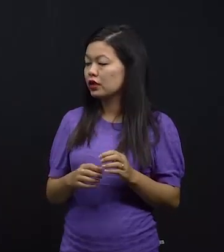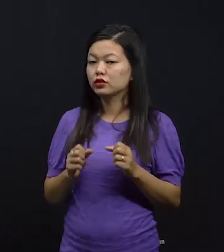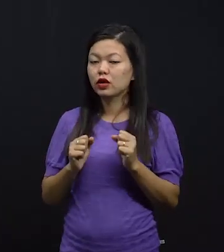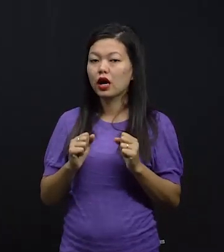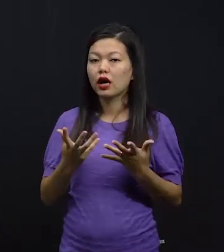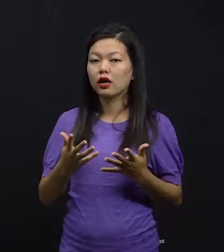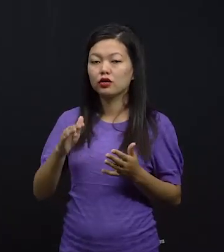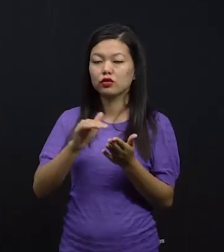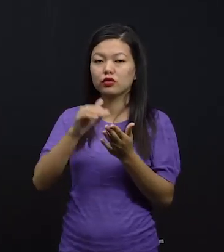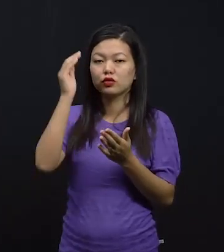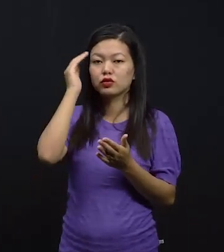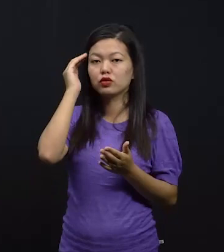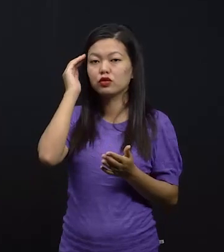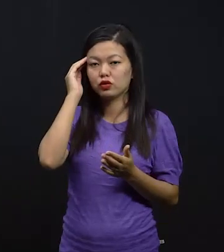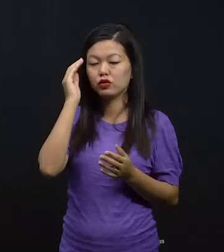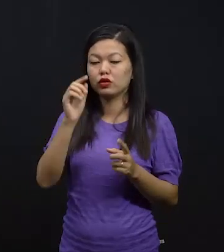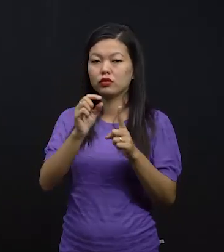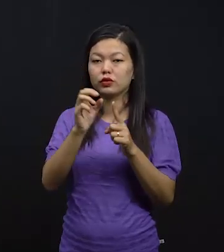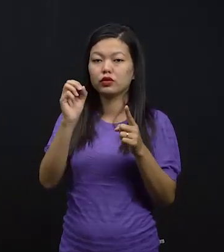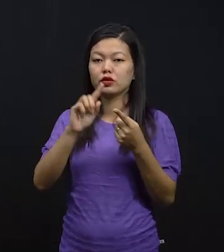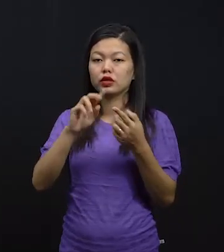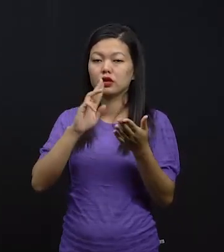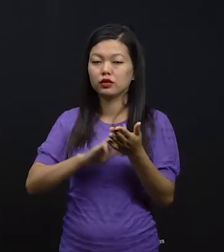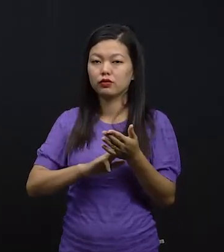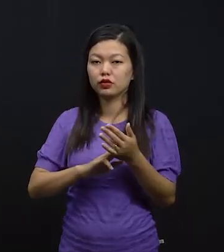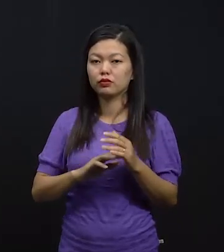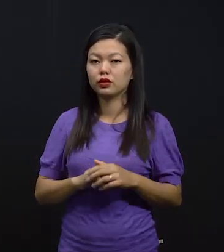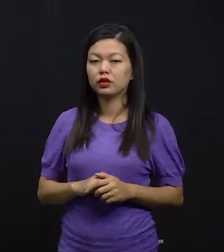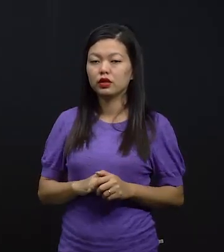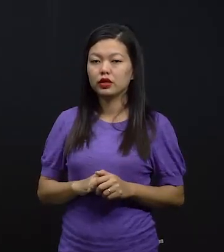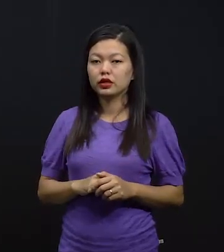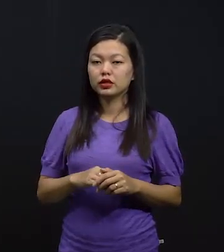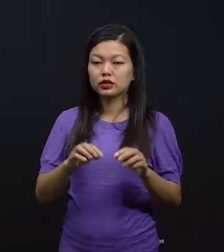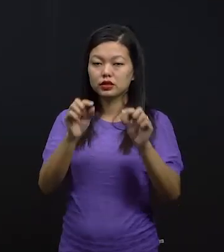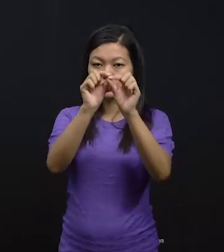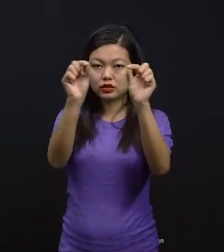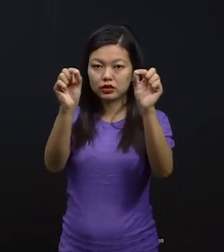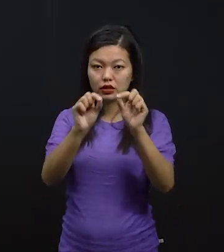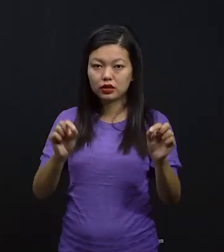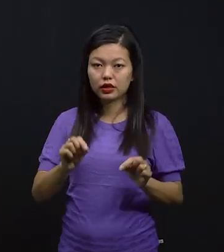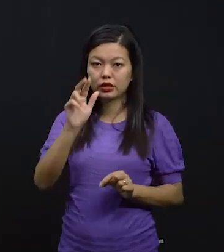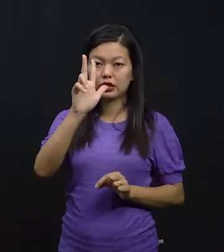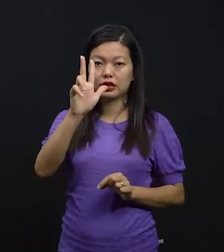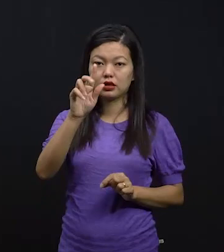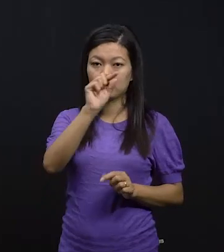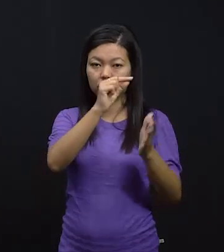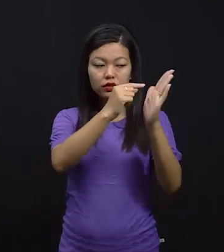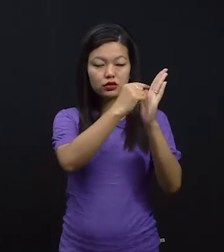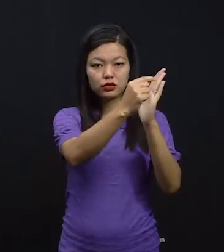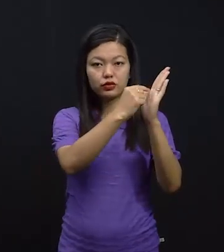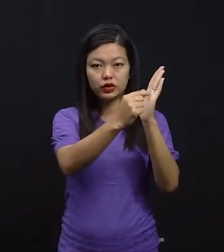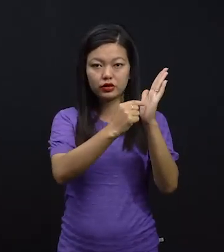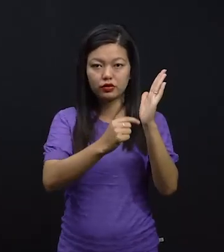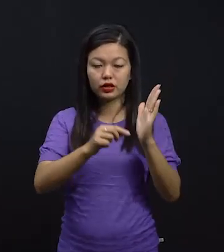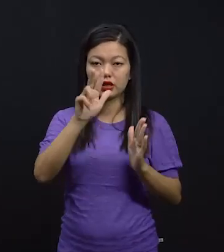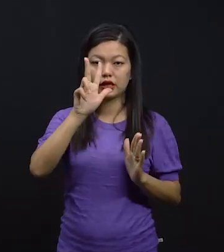syllable or the last word in each line. So you will find that all the 8 lines, the last words of the 8 lines